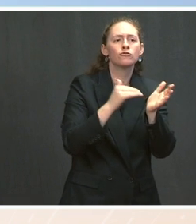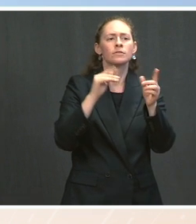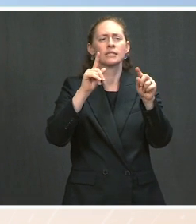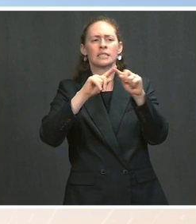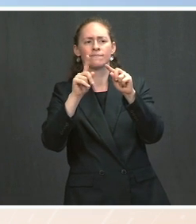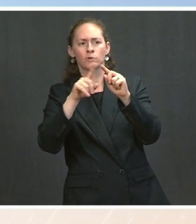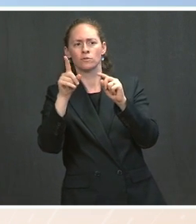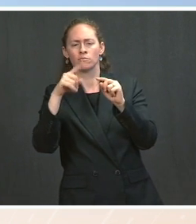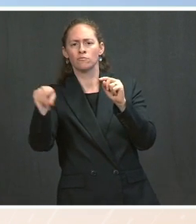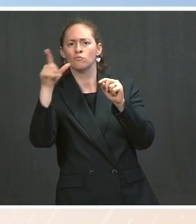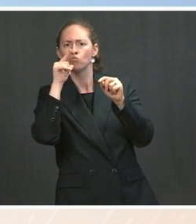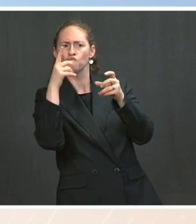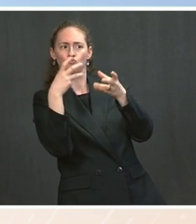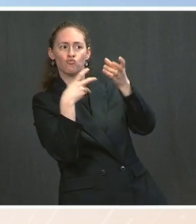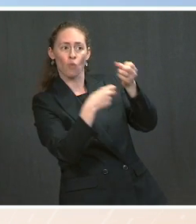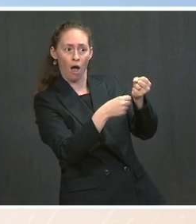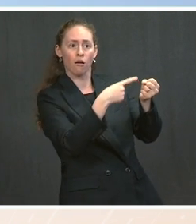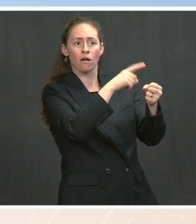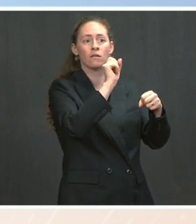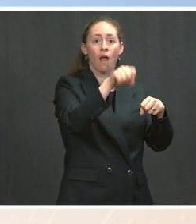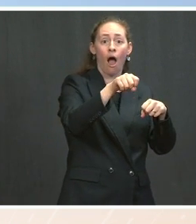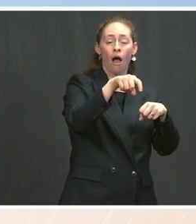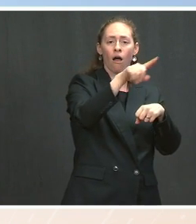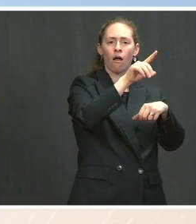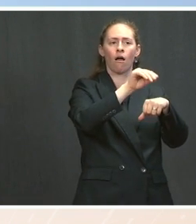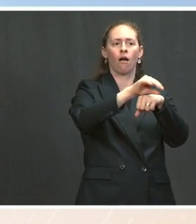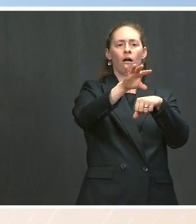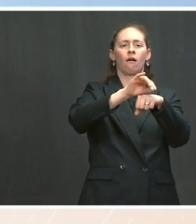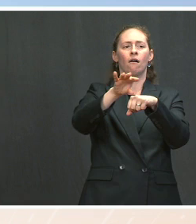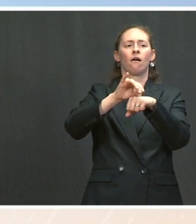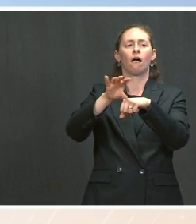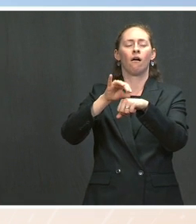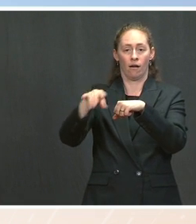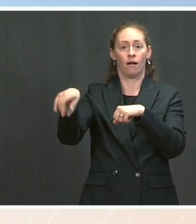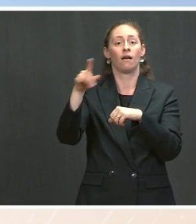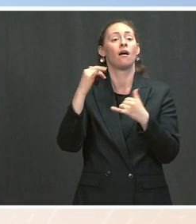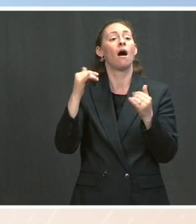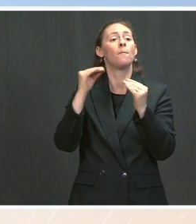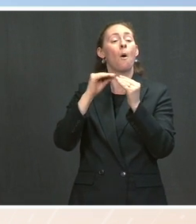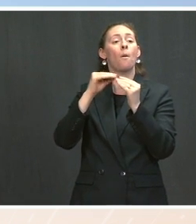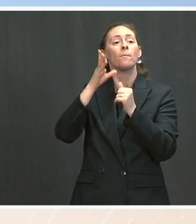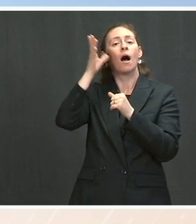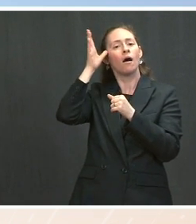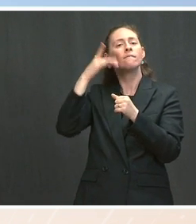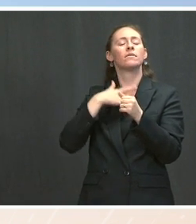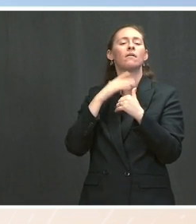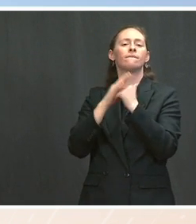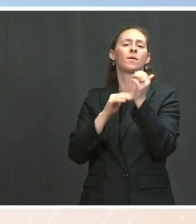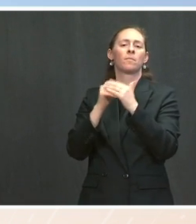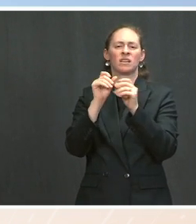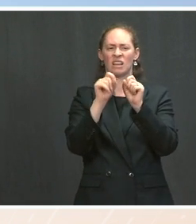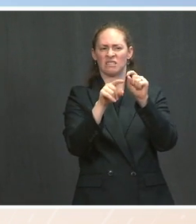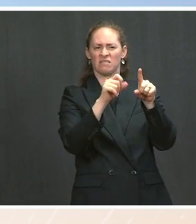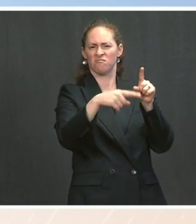people they trust, right, who they've been taking their kids to for years. Lastly, the Department of